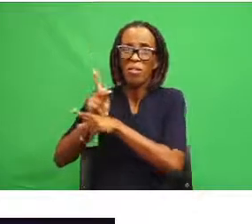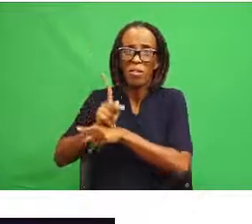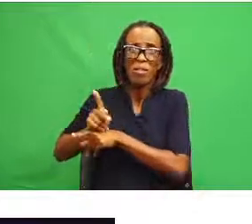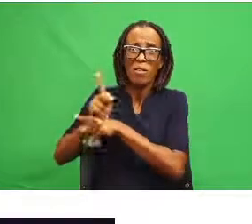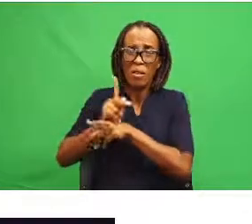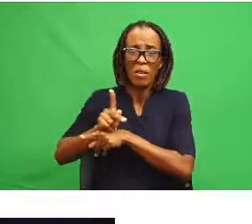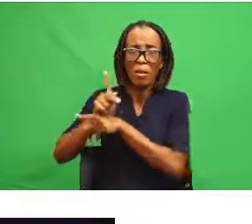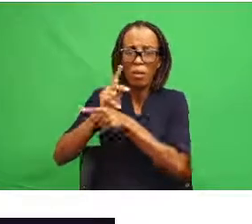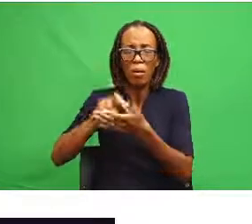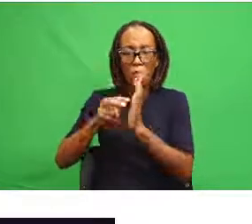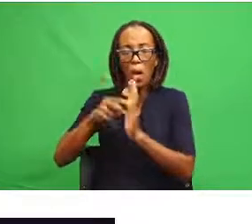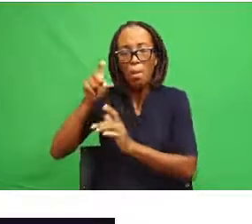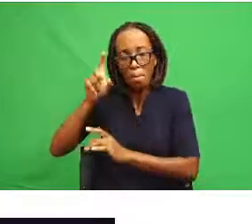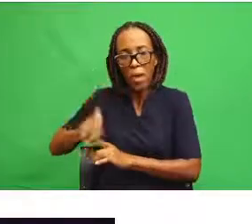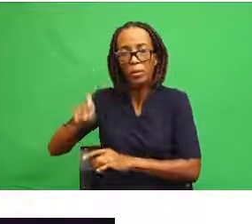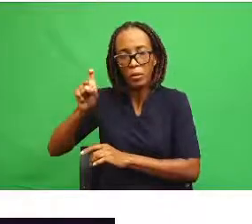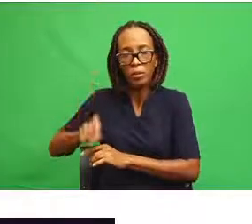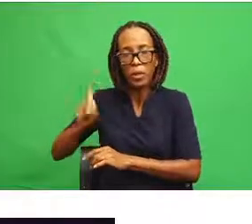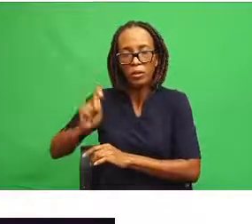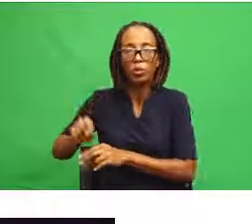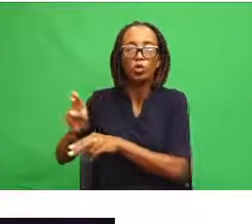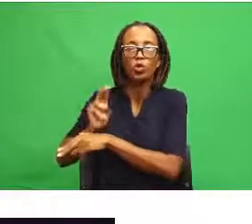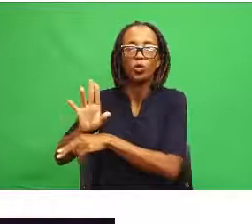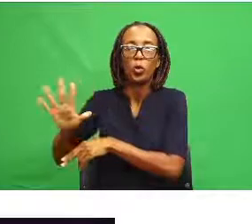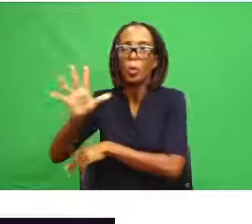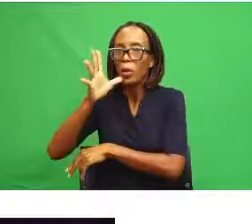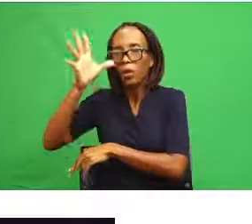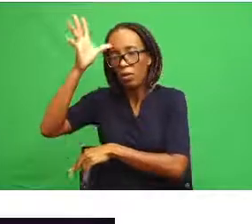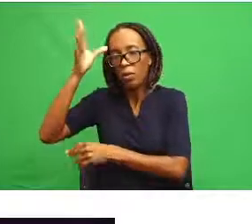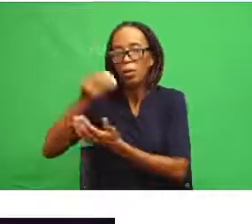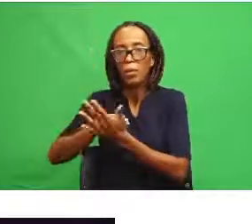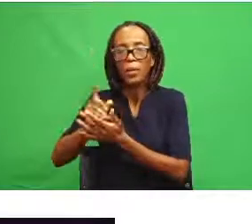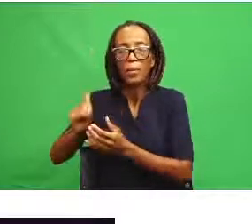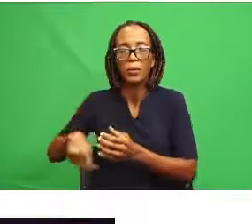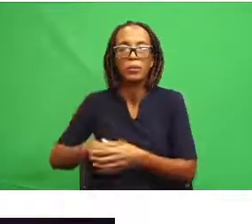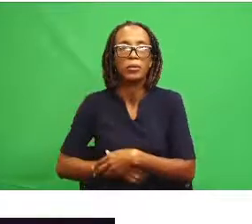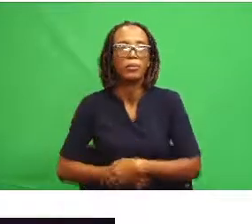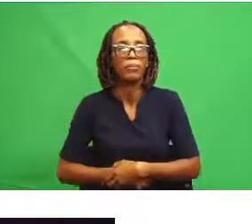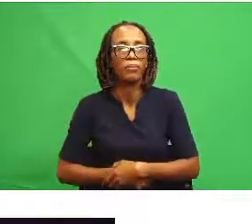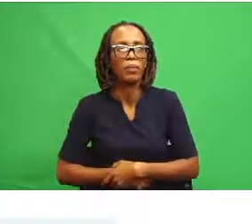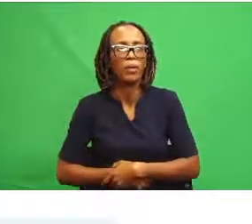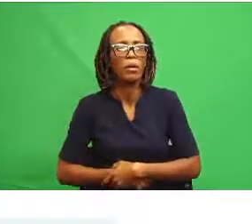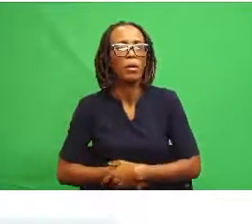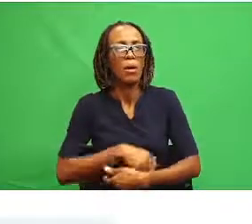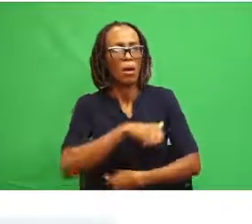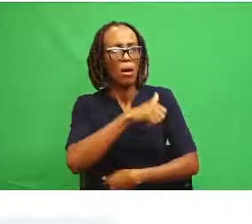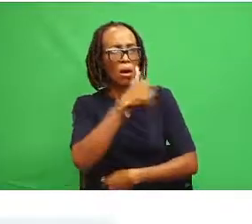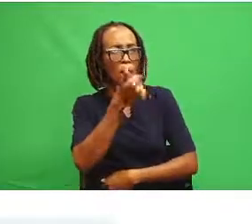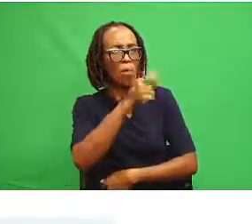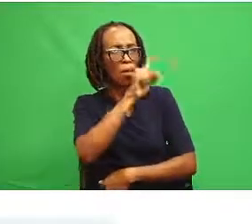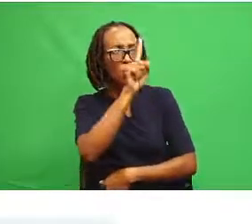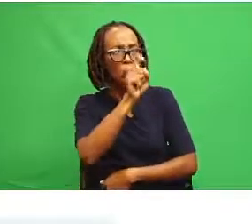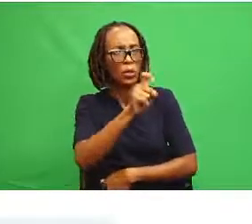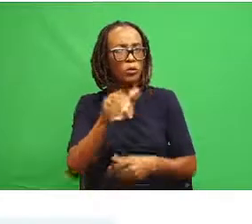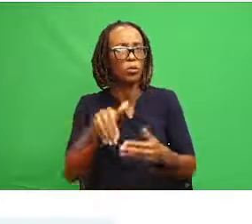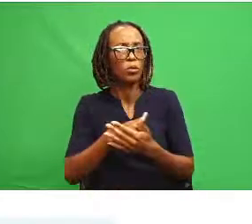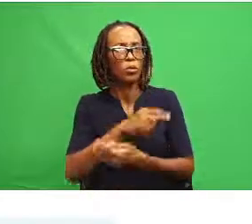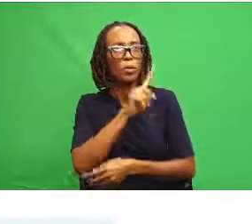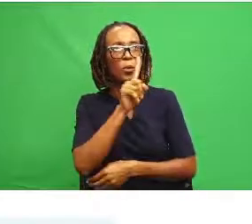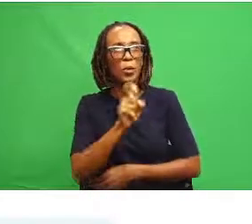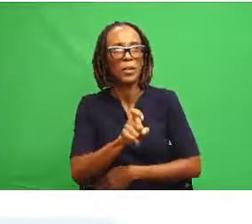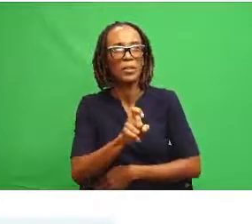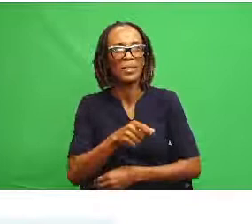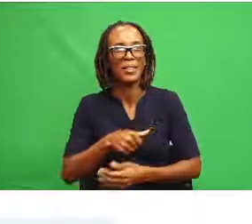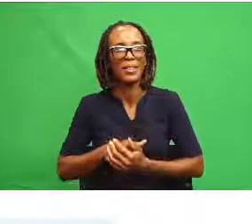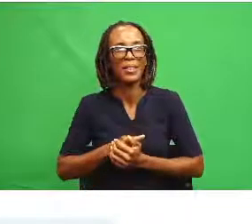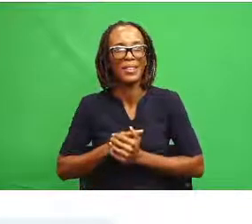is their right to be able to access resources. So all these things must be managed. There was another question that just came in, and it was,